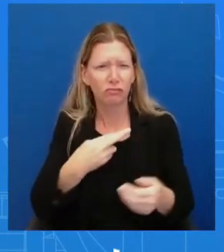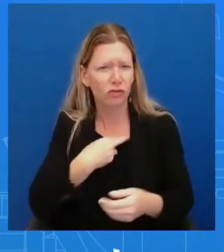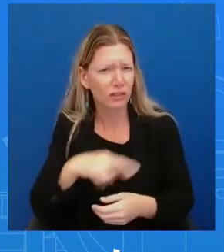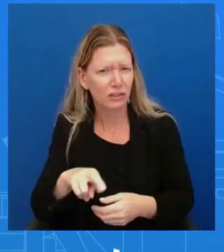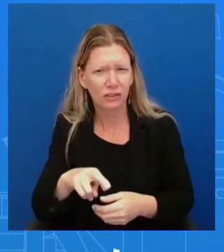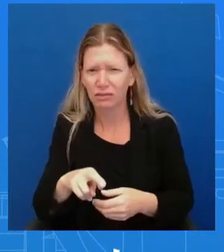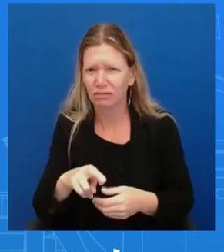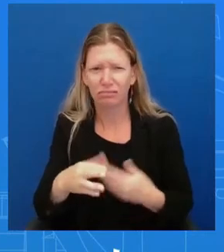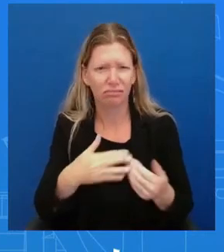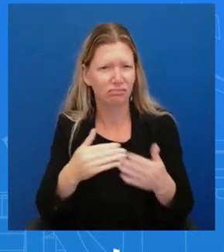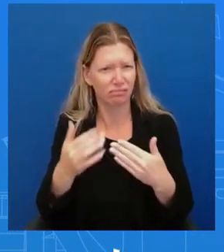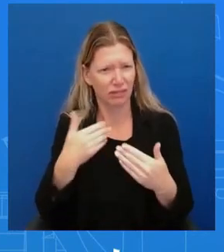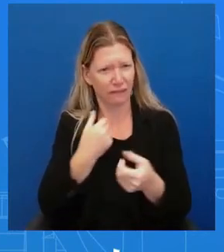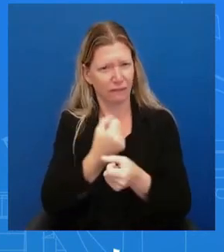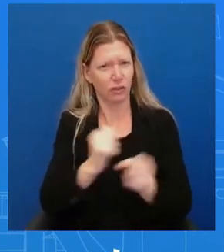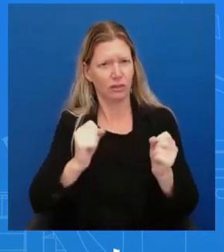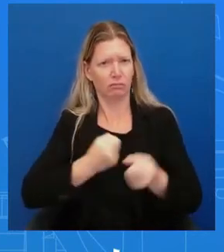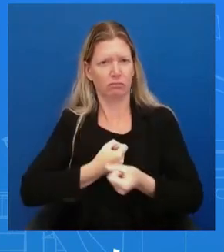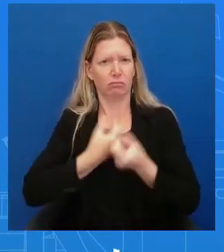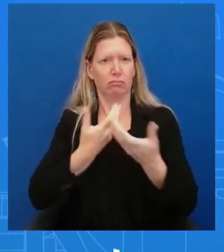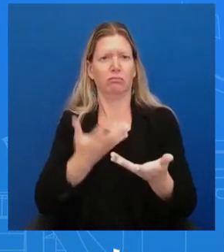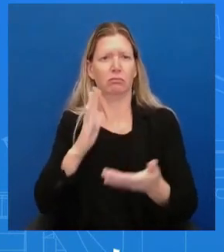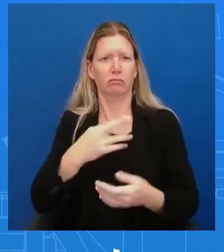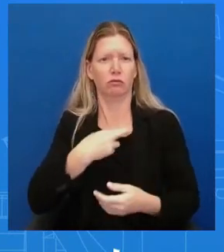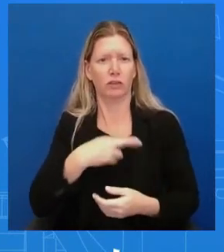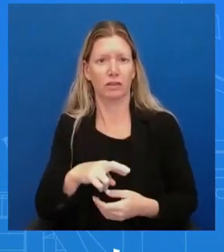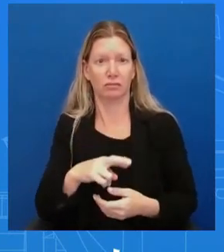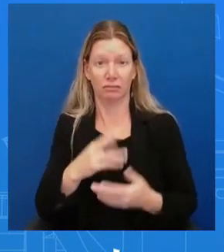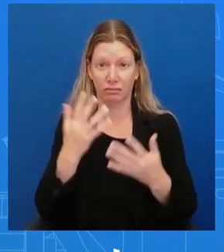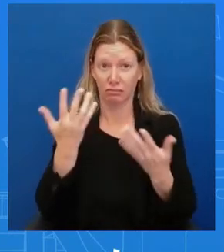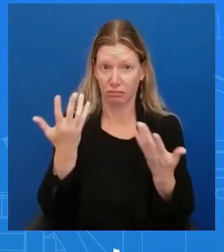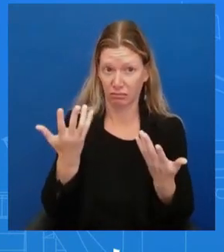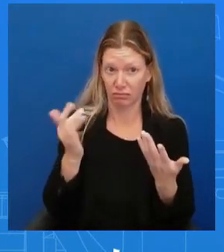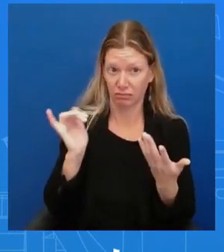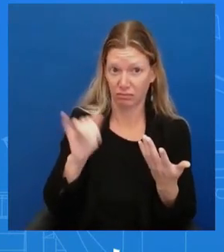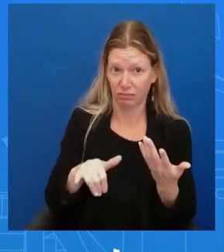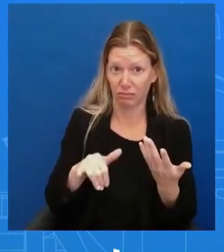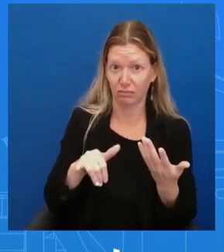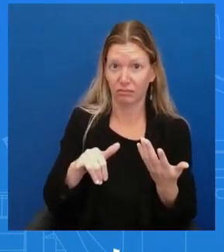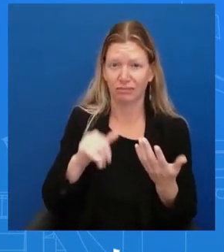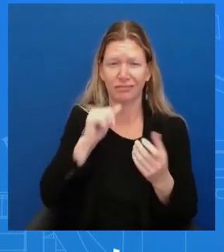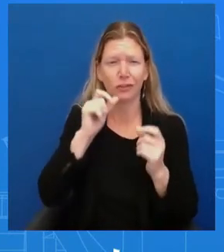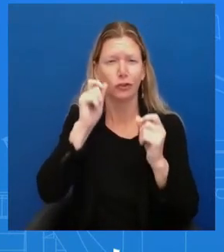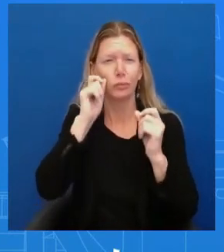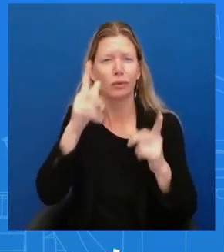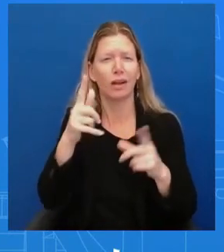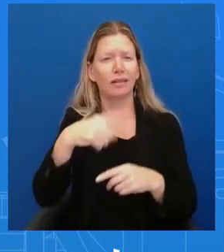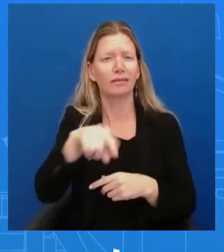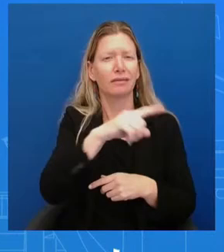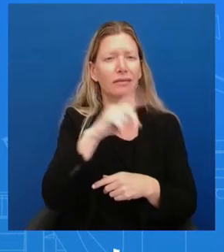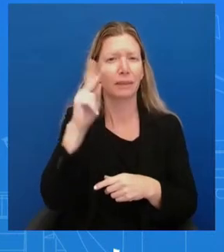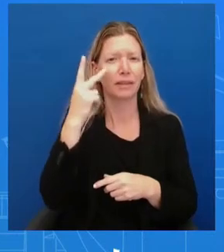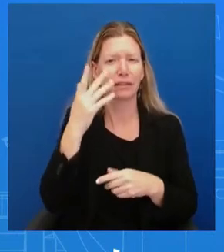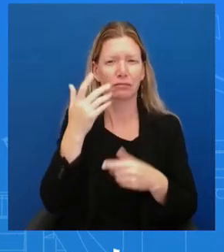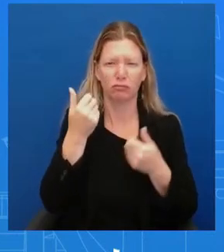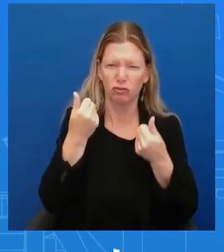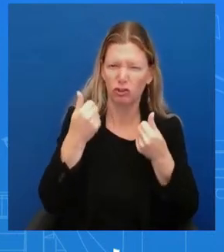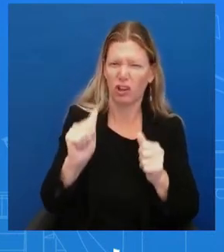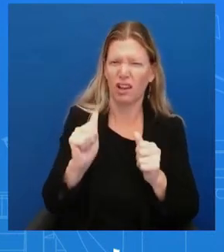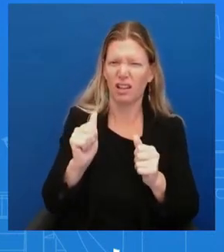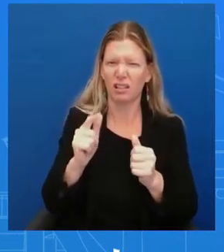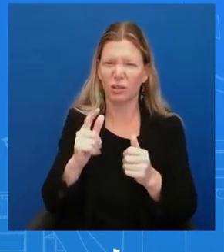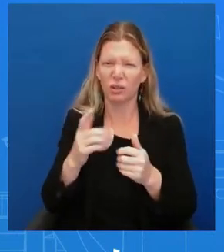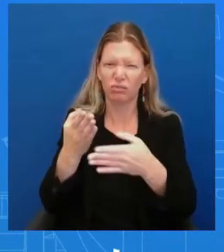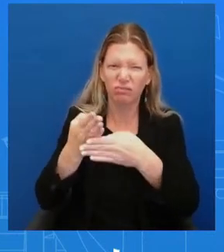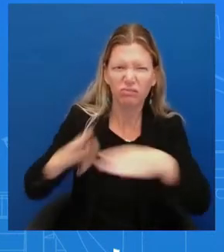unsurprising that politicians are seeking to divide and weaken our country with cruel, hateful, and dishonest rhetoric. It is dishonest